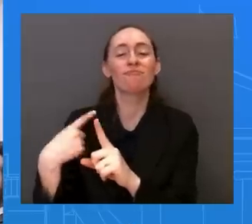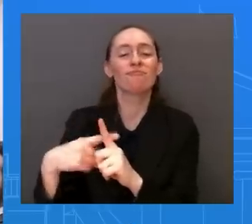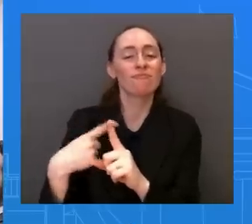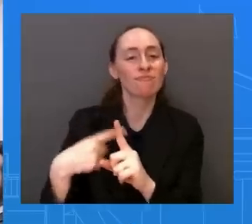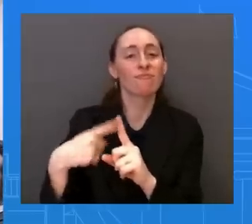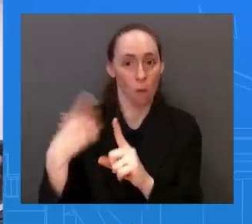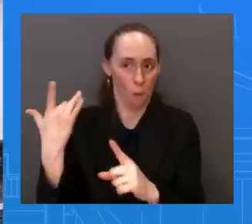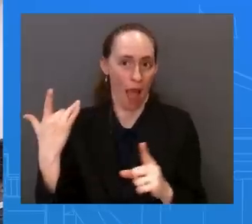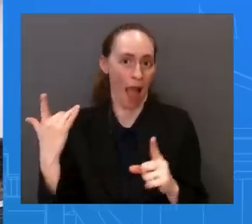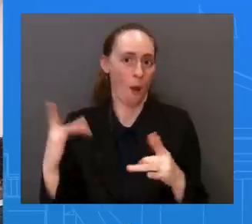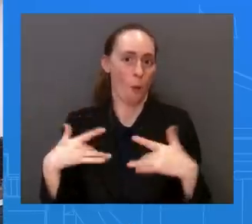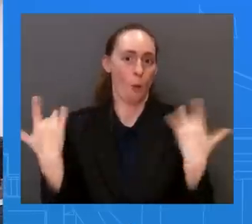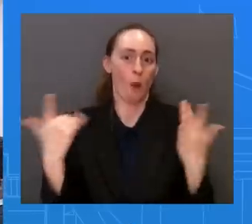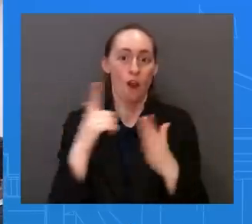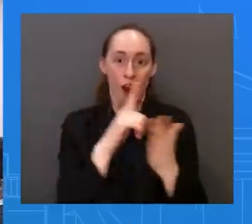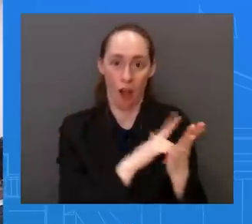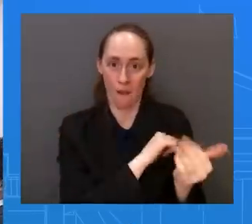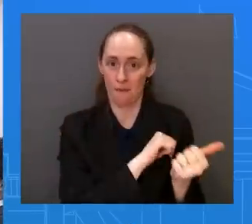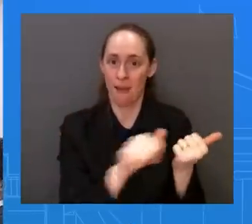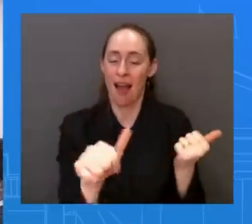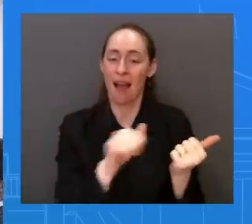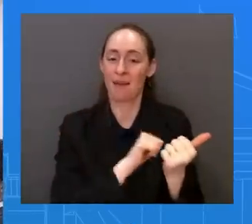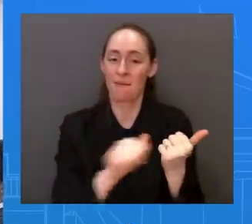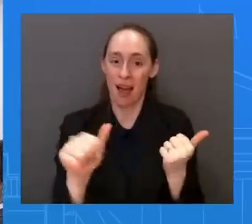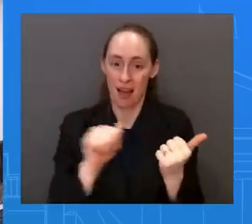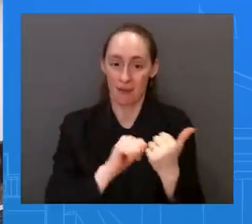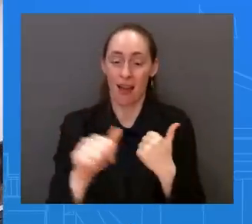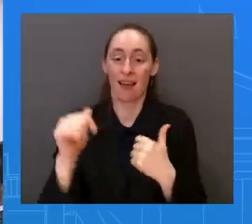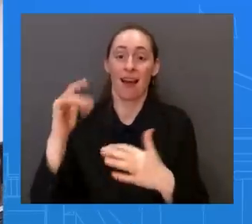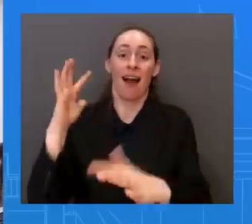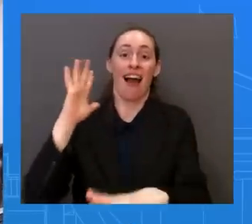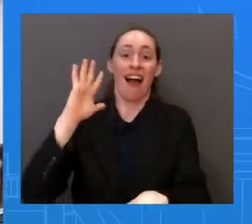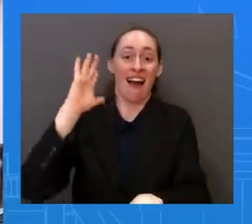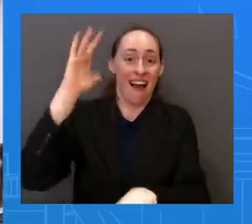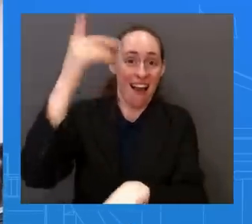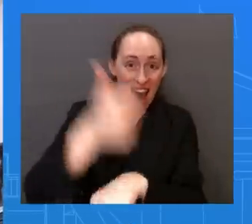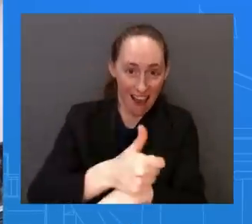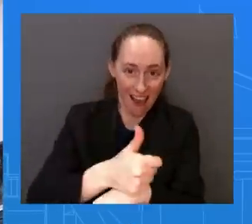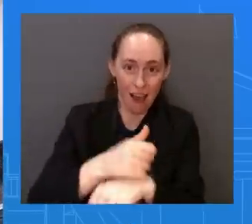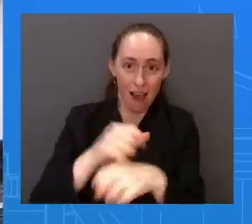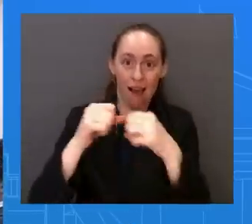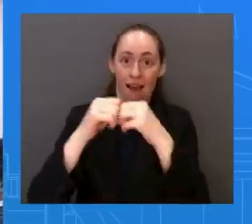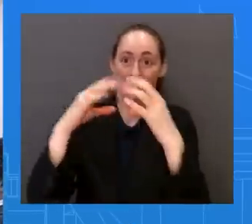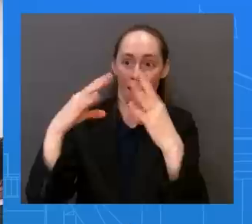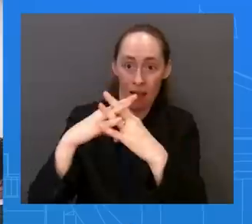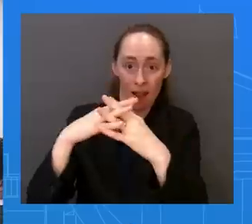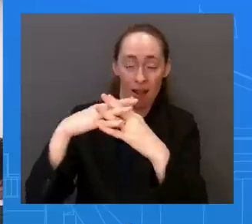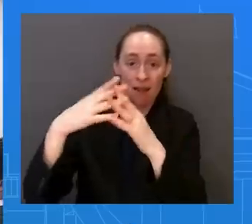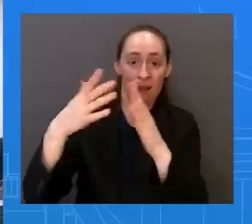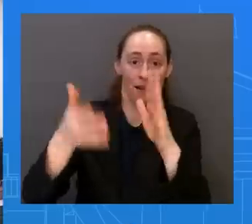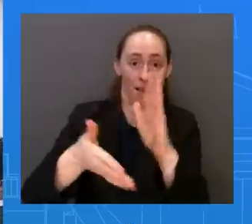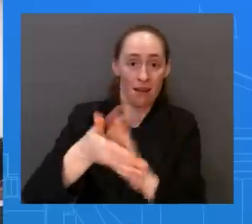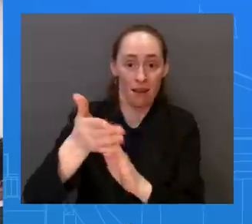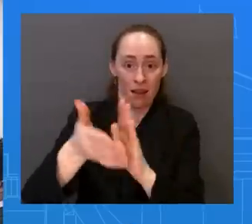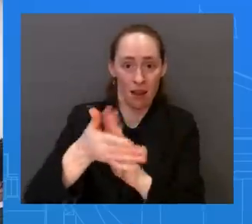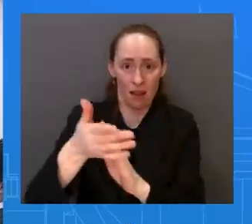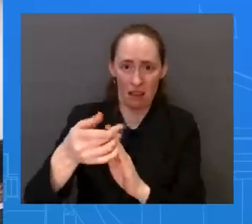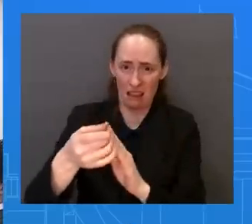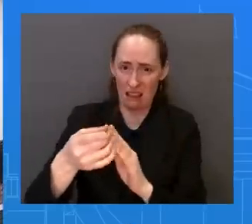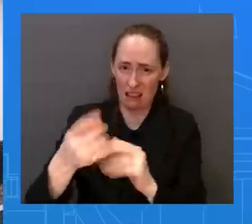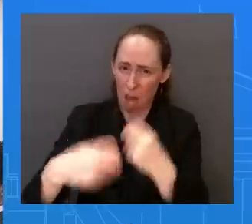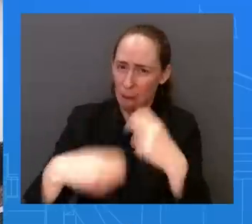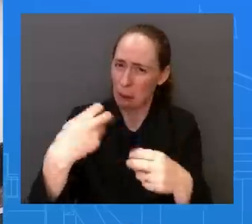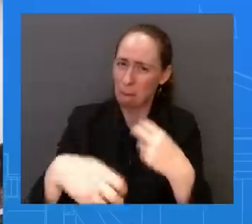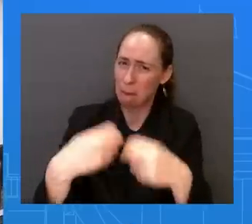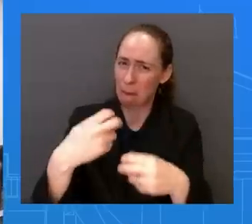months or years ahead when it comes to implementing that agenda, what challenges do you think the administration is going to have to confront, and how capable do you think they are with